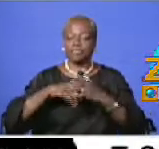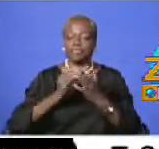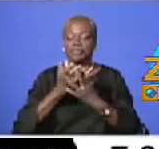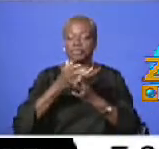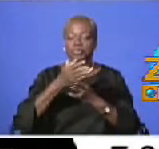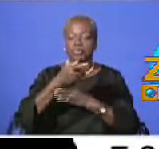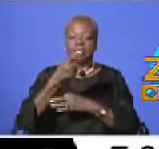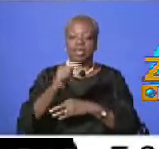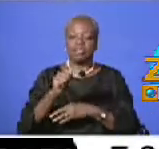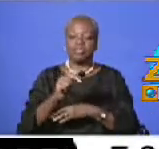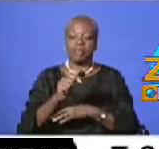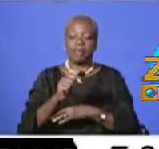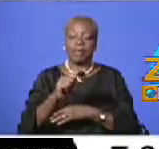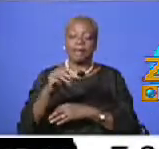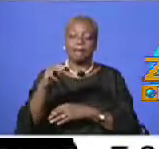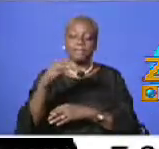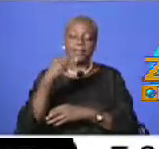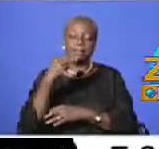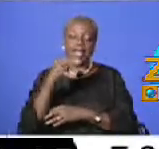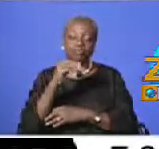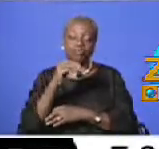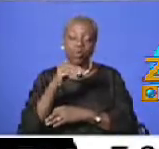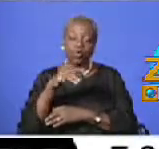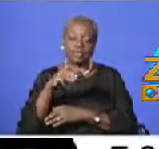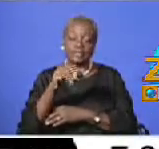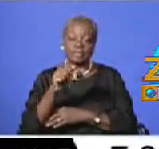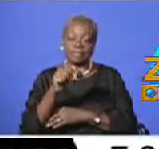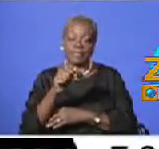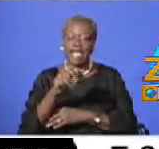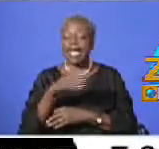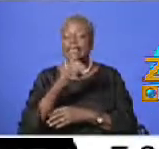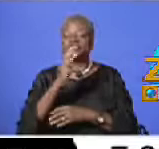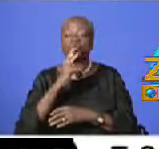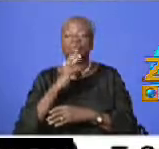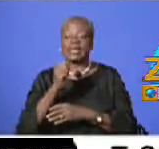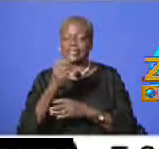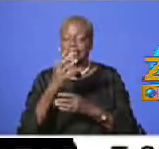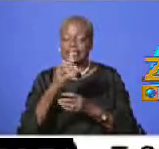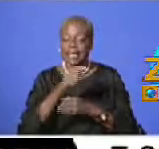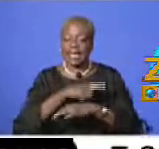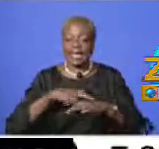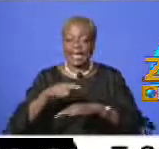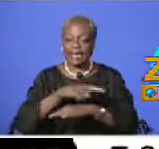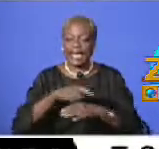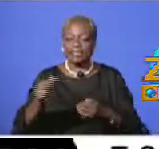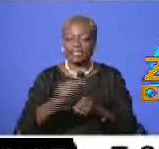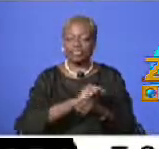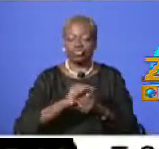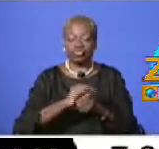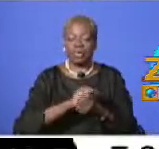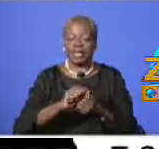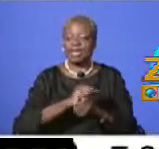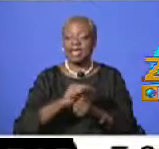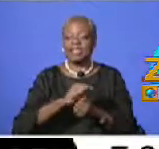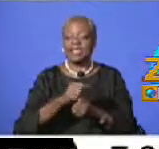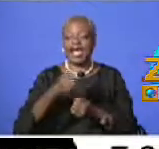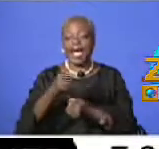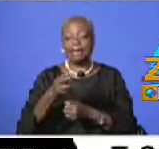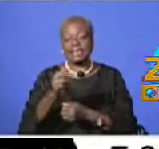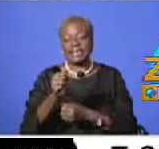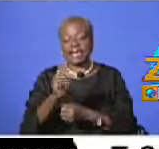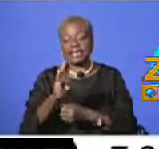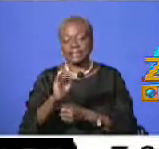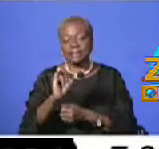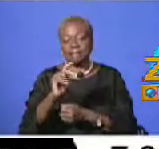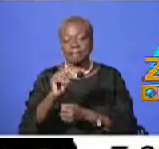mangroves and into the wetlands. And they're really destroying the habitat and that would protect us